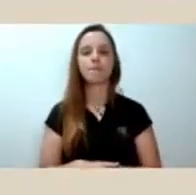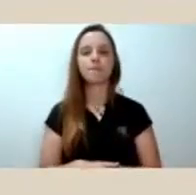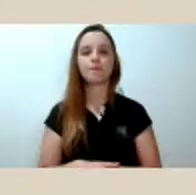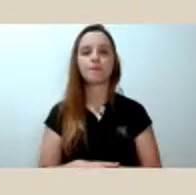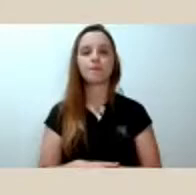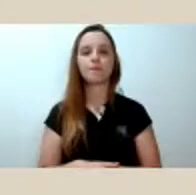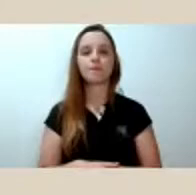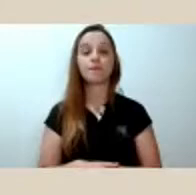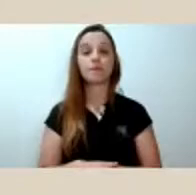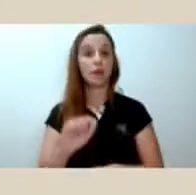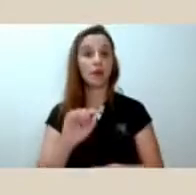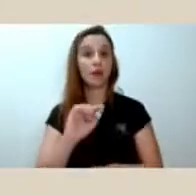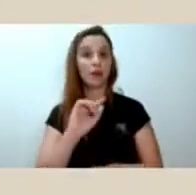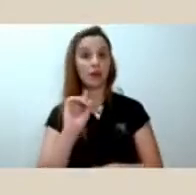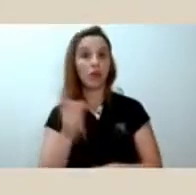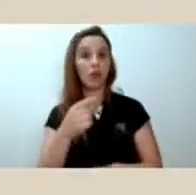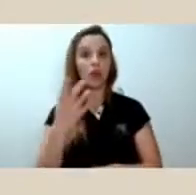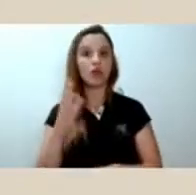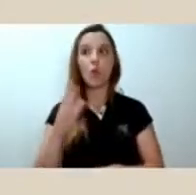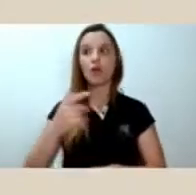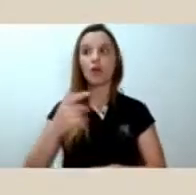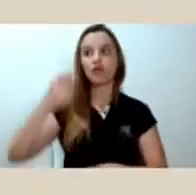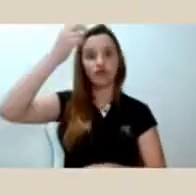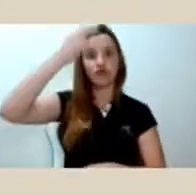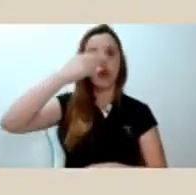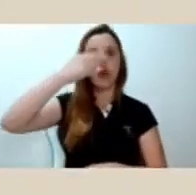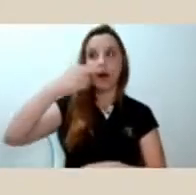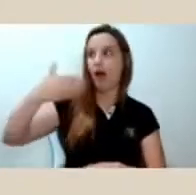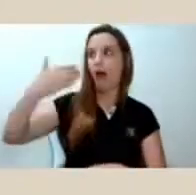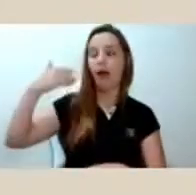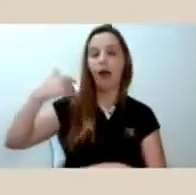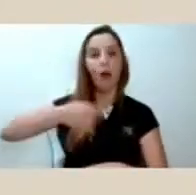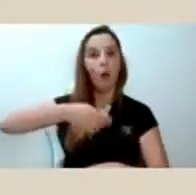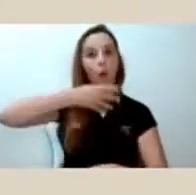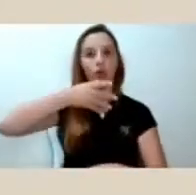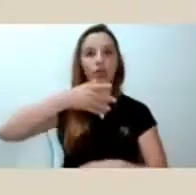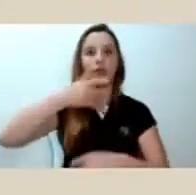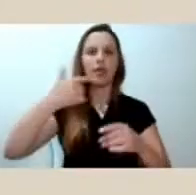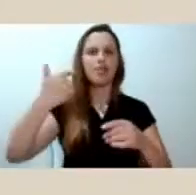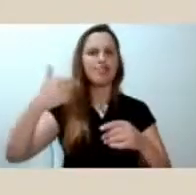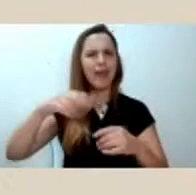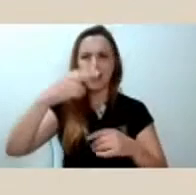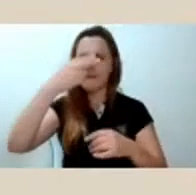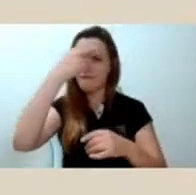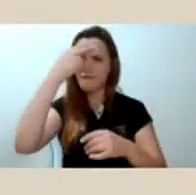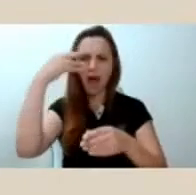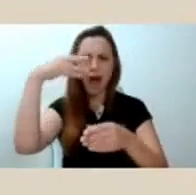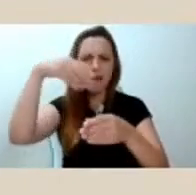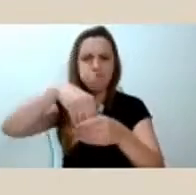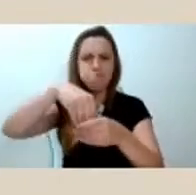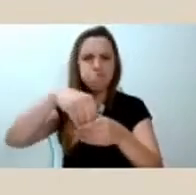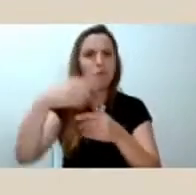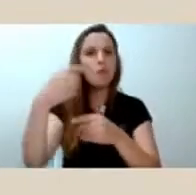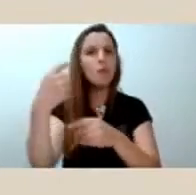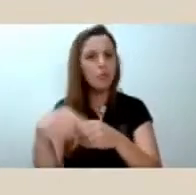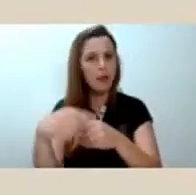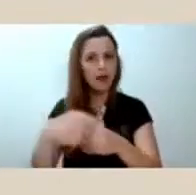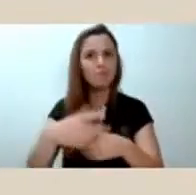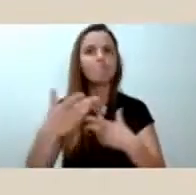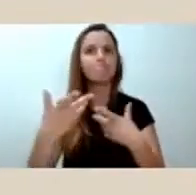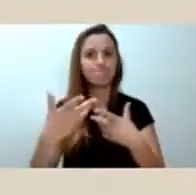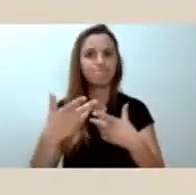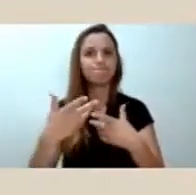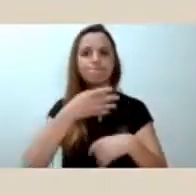biased narrative in regard to that, or we are telling just part of the story, right? So we really need to